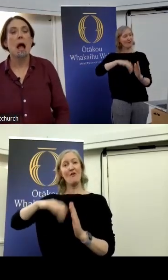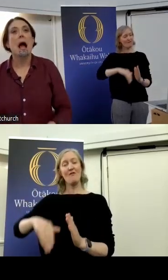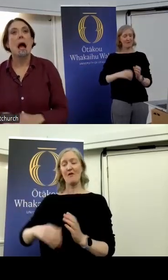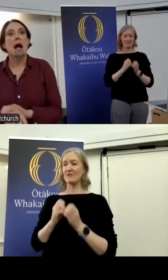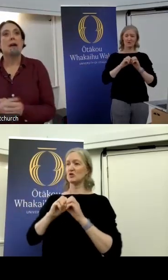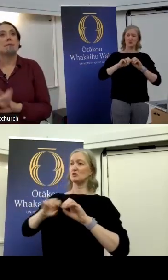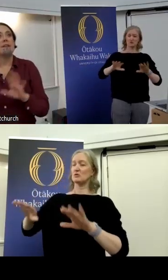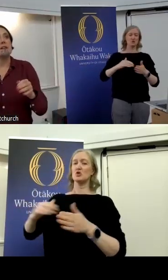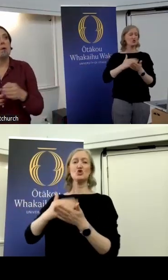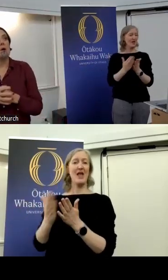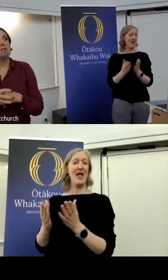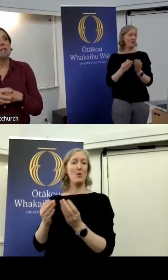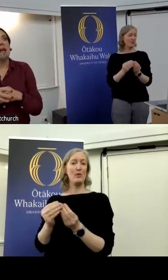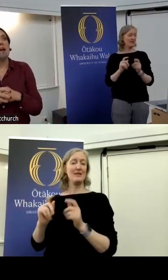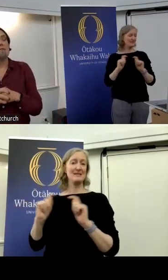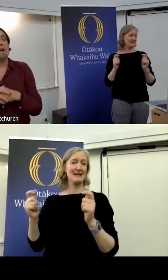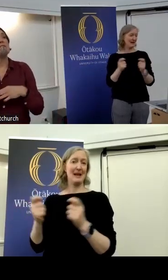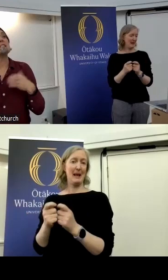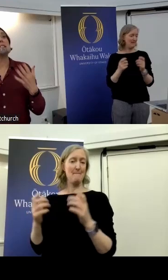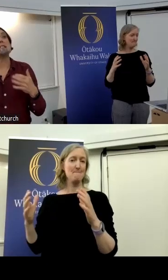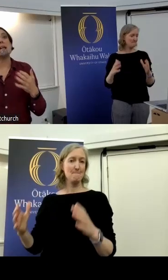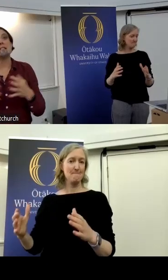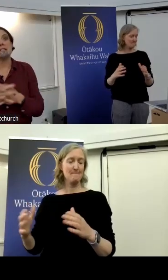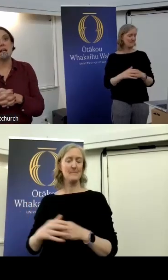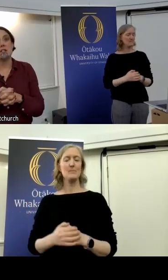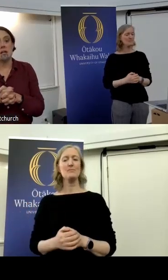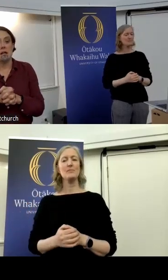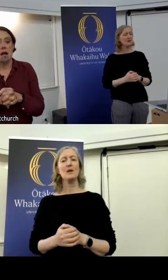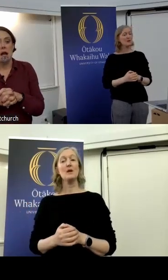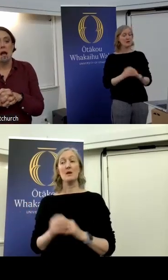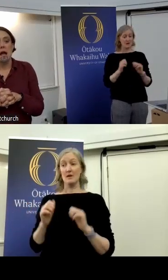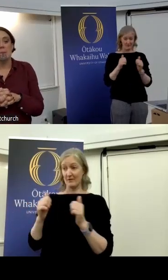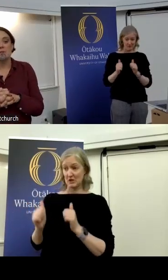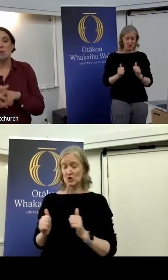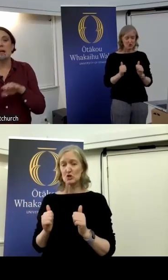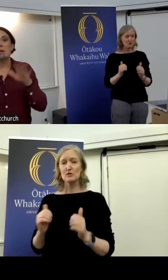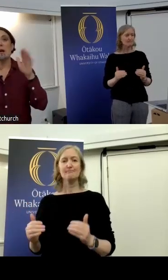well. And they then go on to have a facilitated discussion